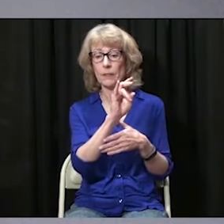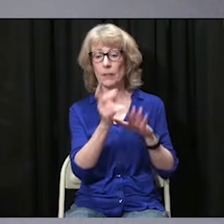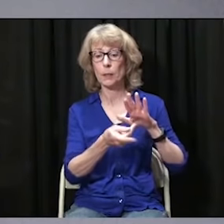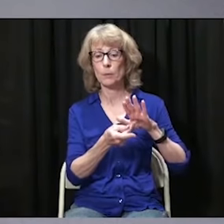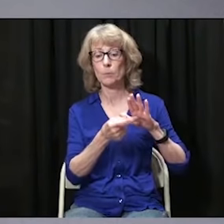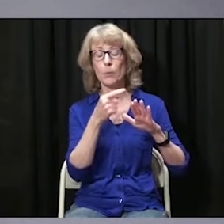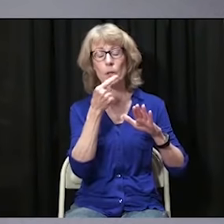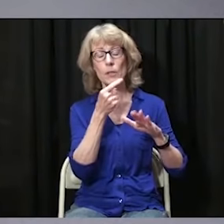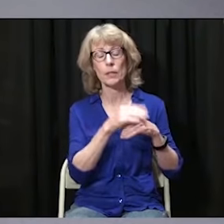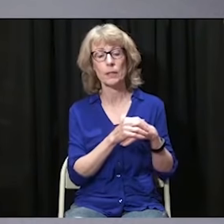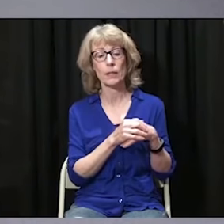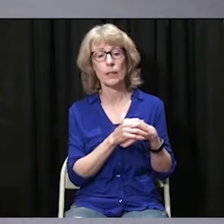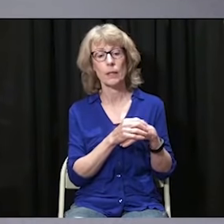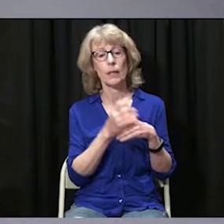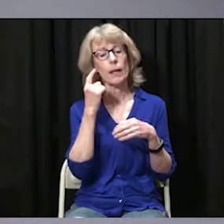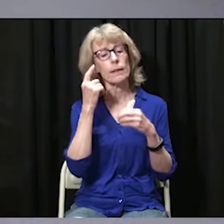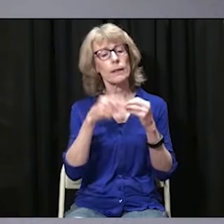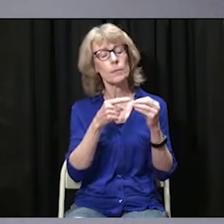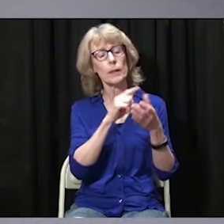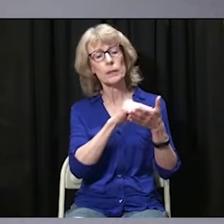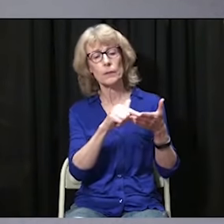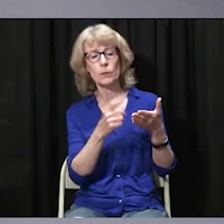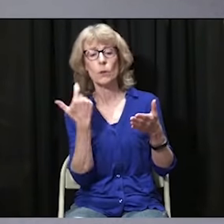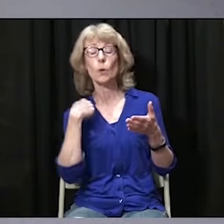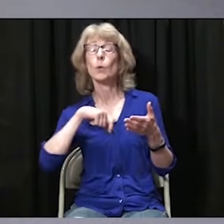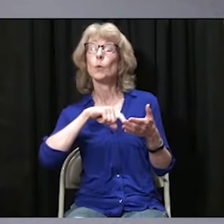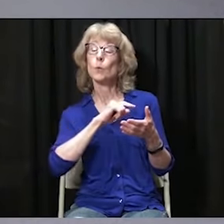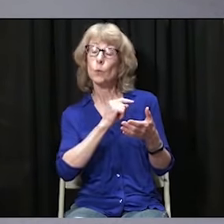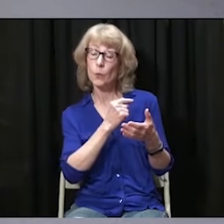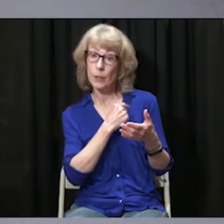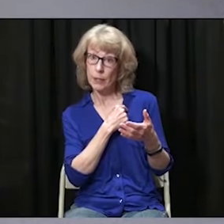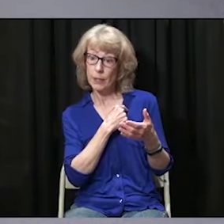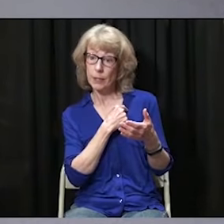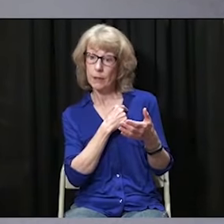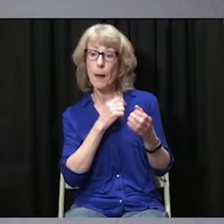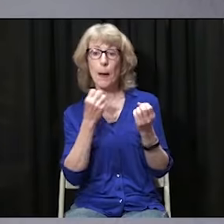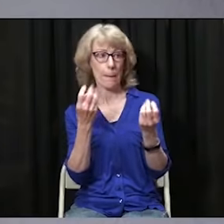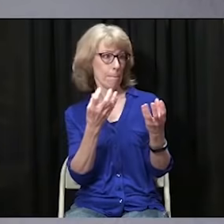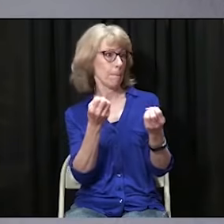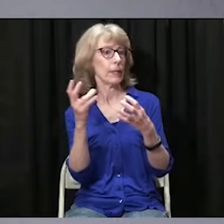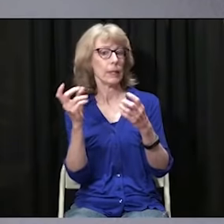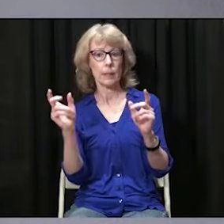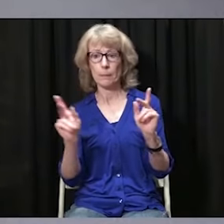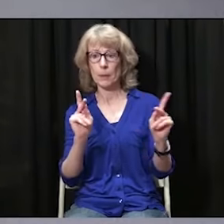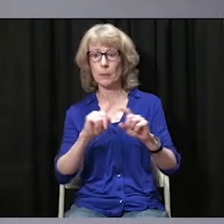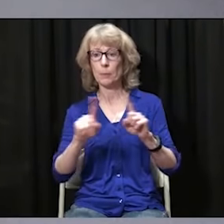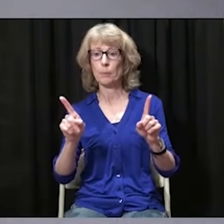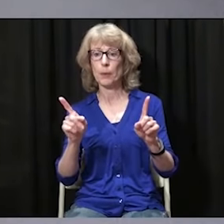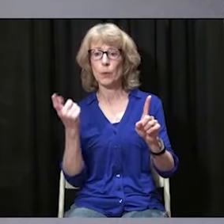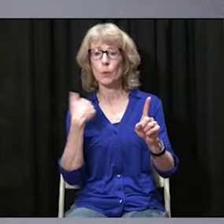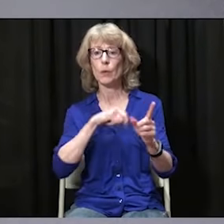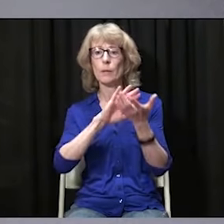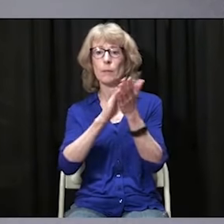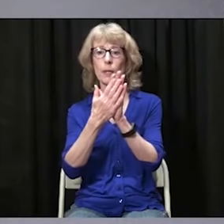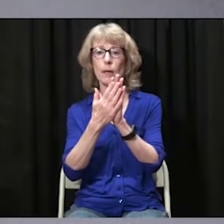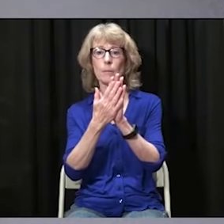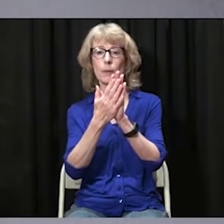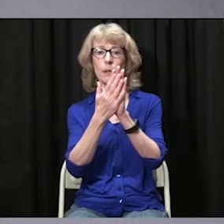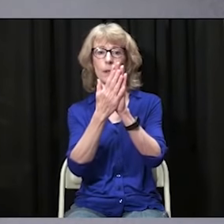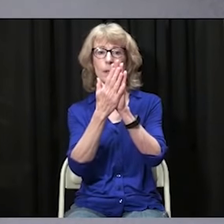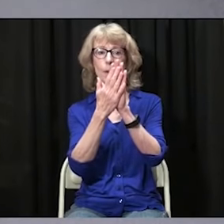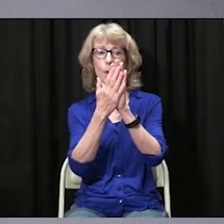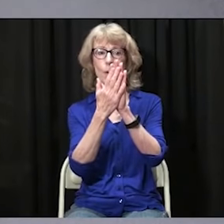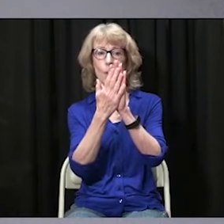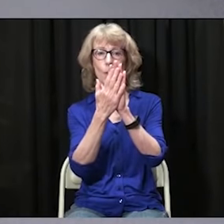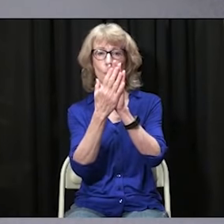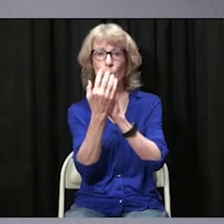about this verse in light of what we've just talked about. We who are many are one body, for